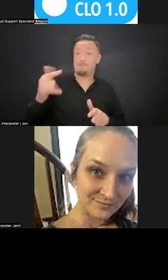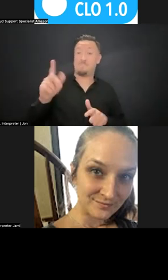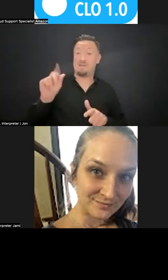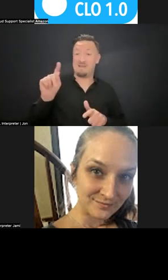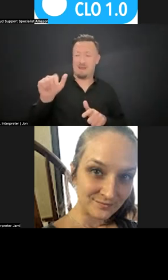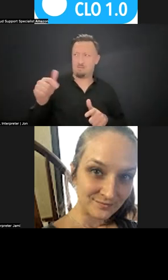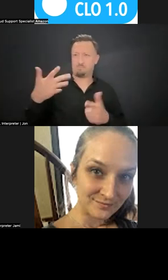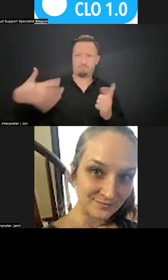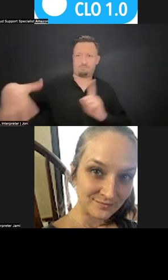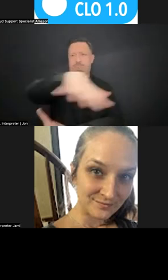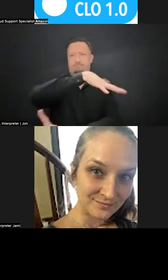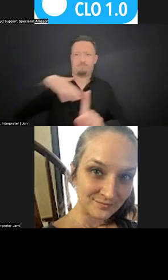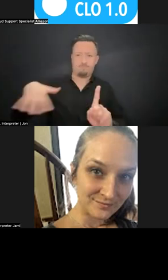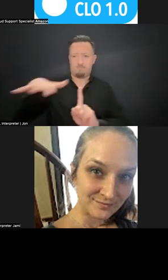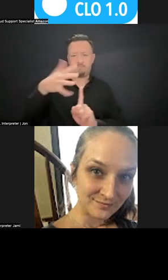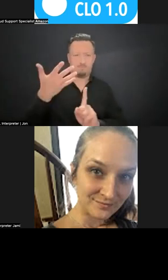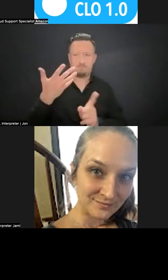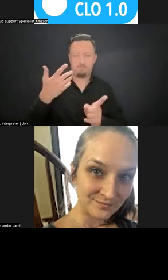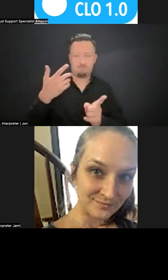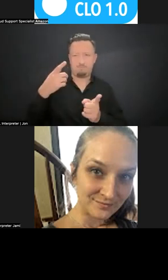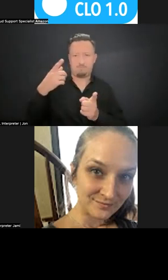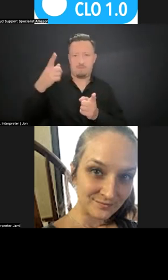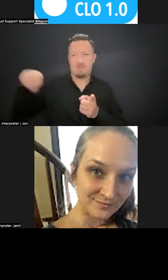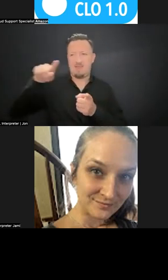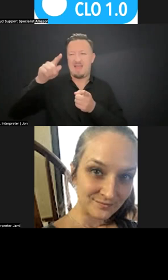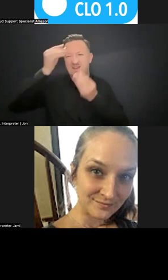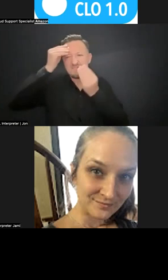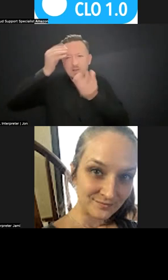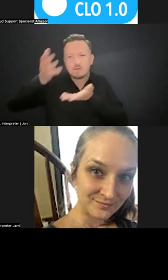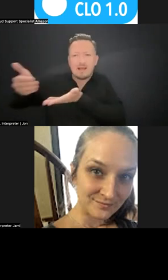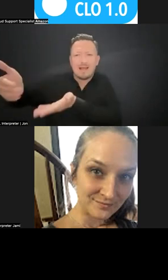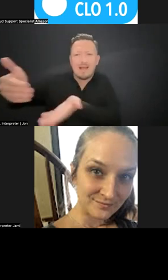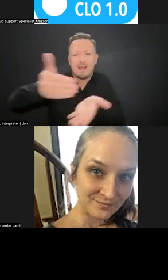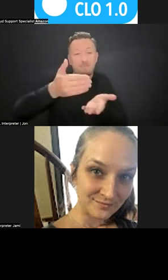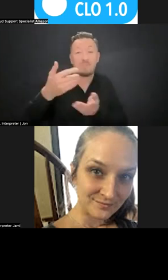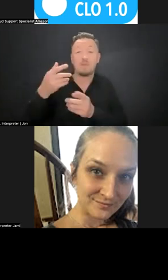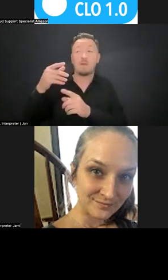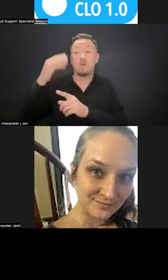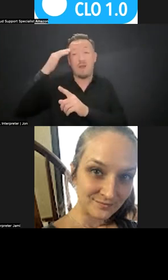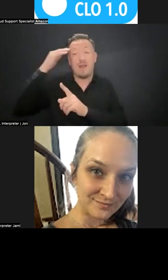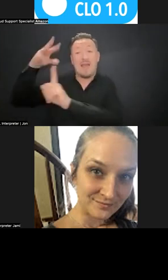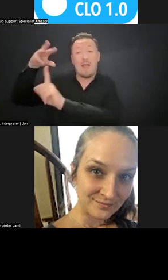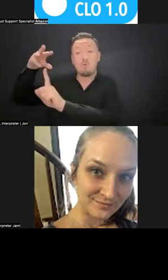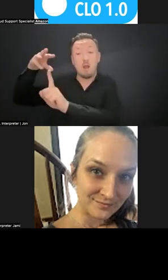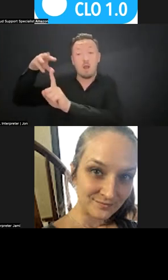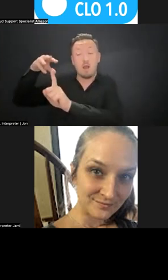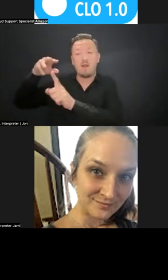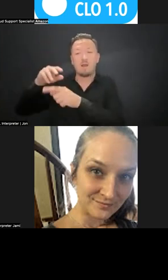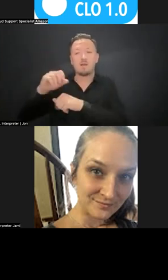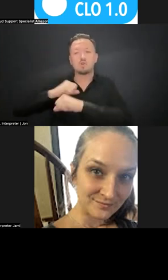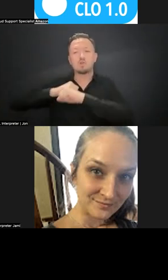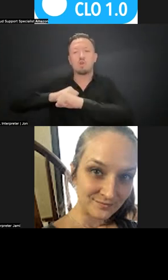being collected at lots of places. You can have even video surveillance systems that are giving